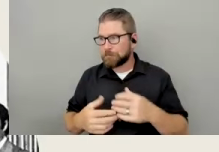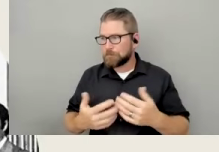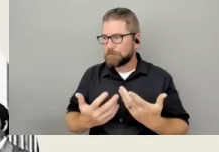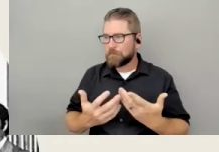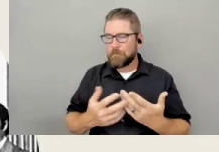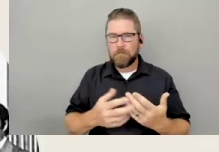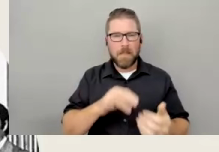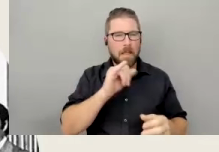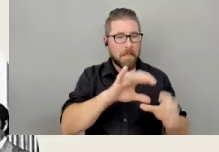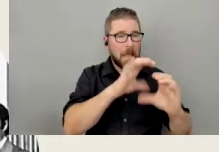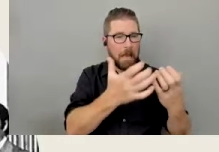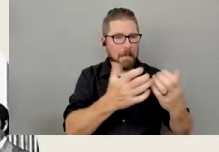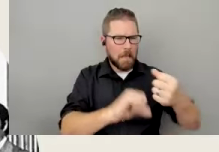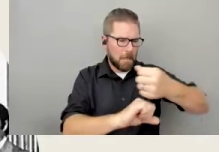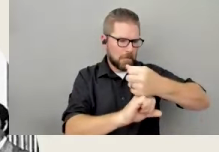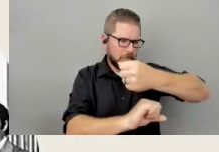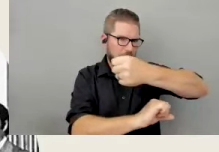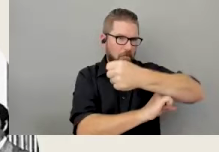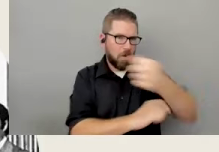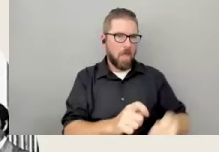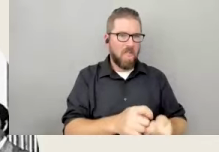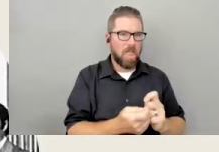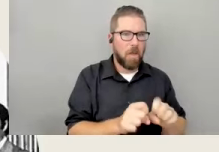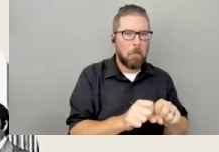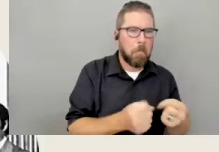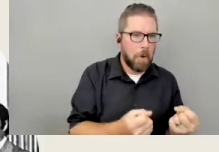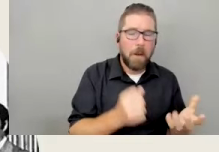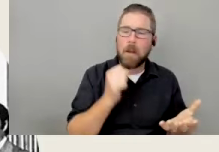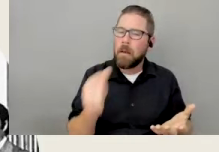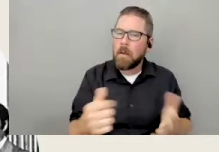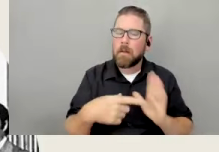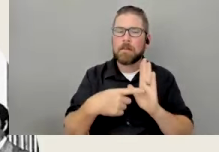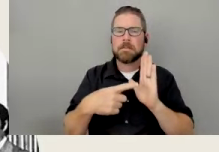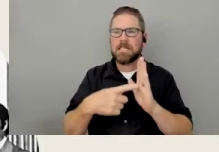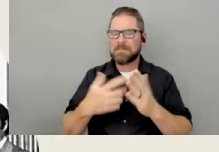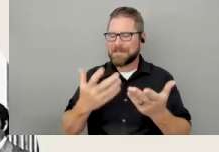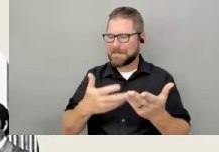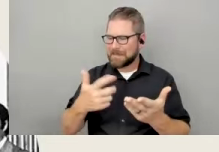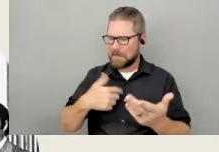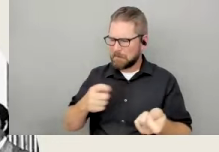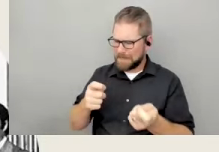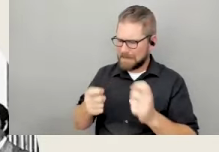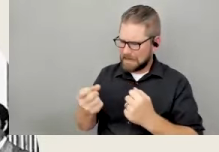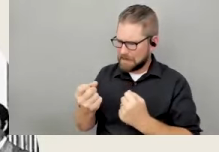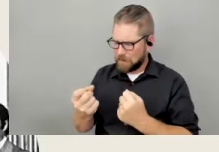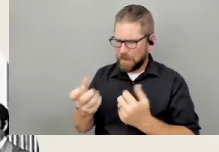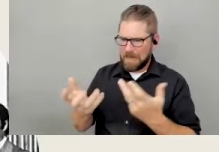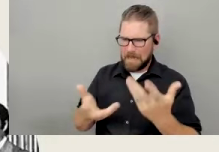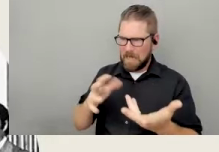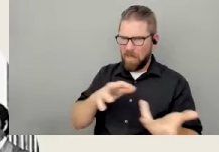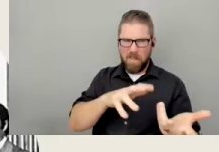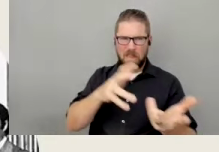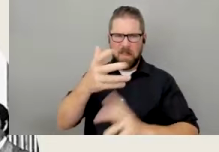fundamentals of the course, right? So, and if you are having some trouble figuring out what's reasonable, feel free to contact me and then we can go